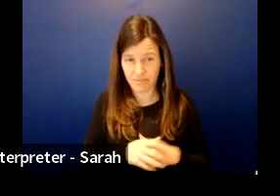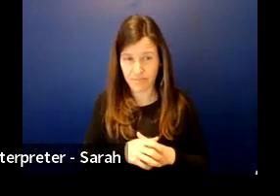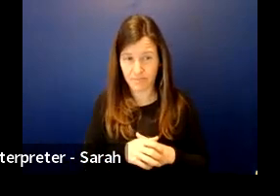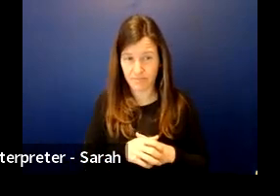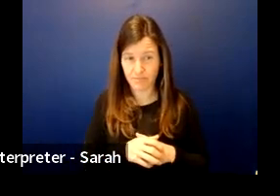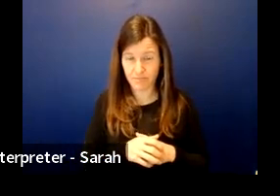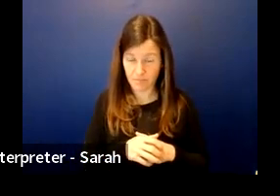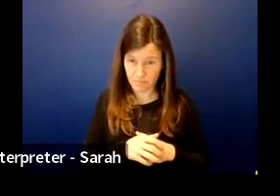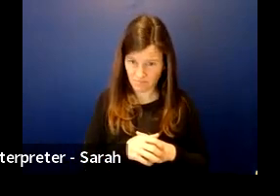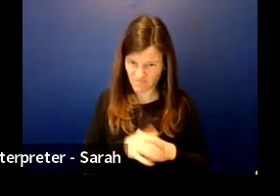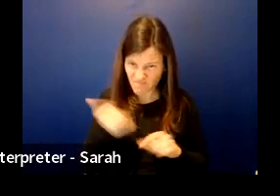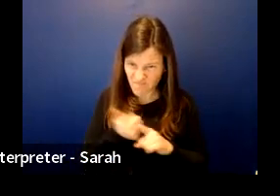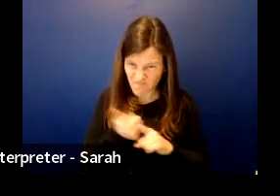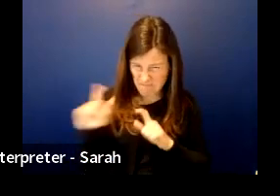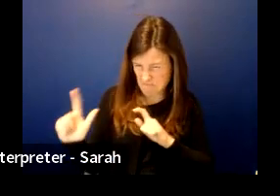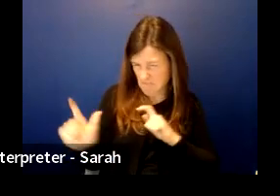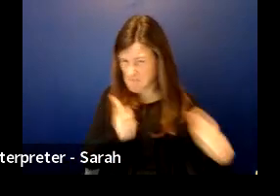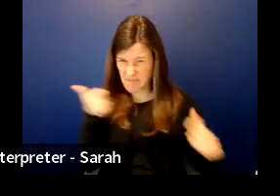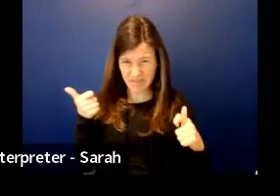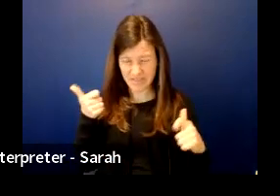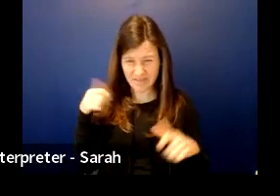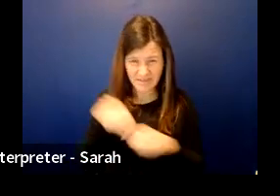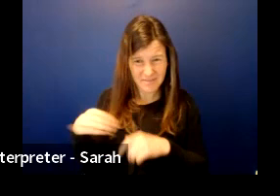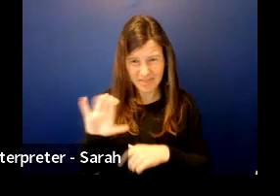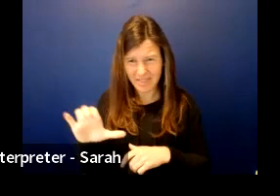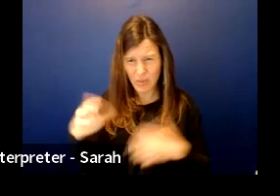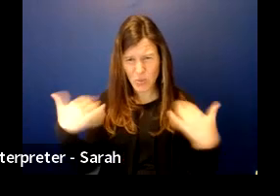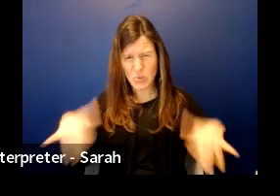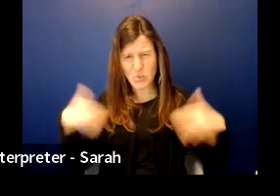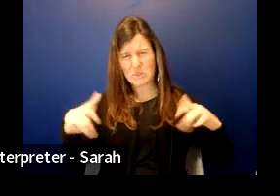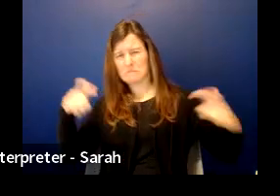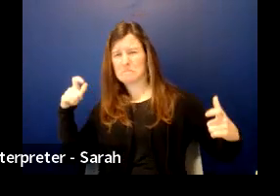Is it the largest in British Columbia? That'd be really, really big.